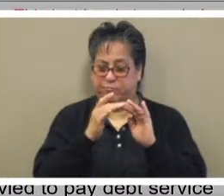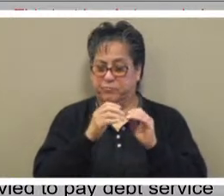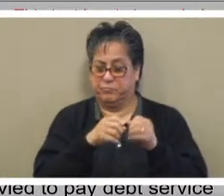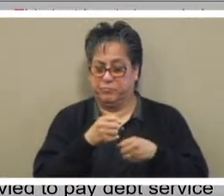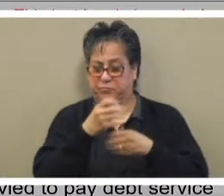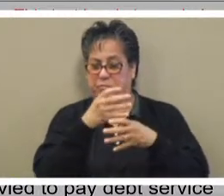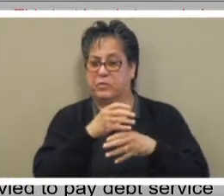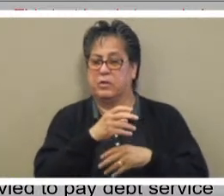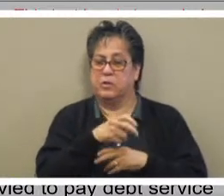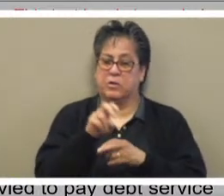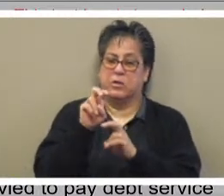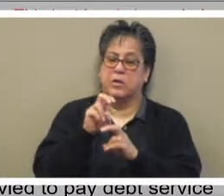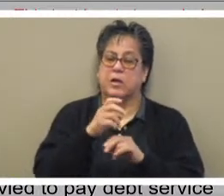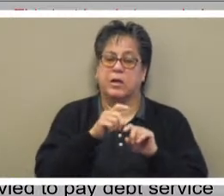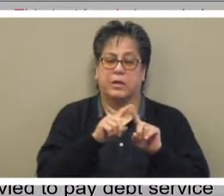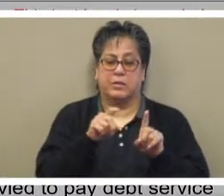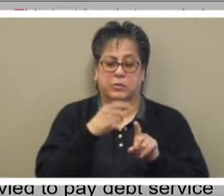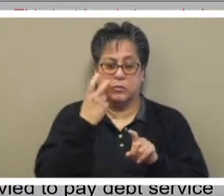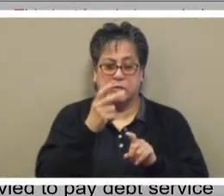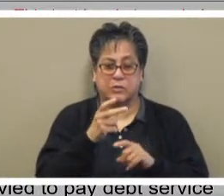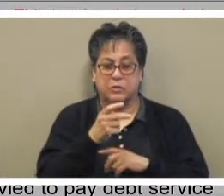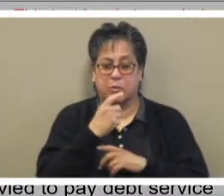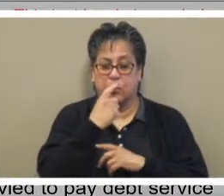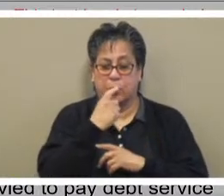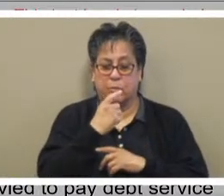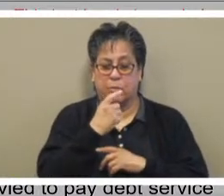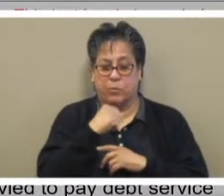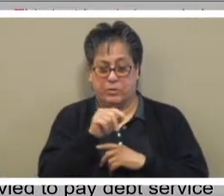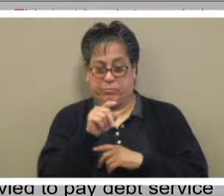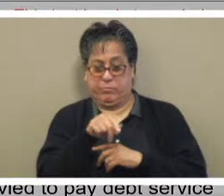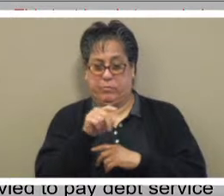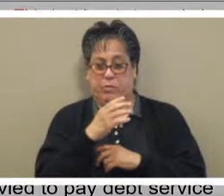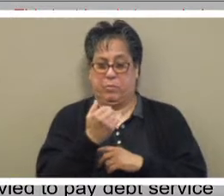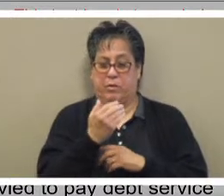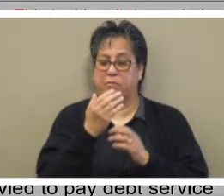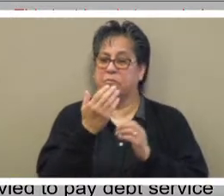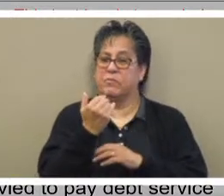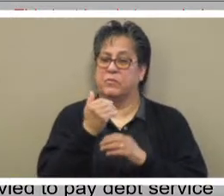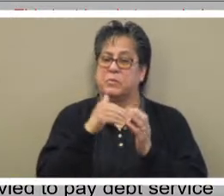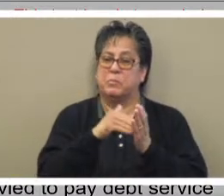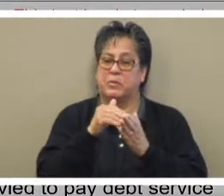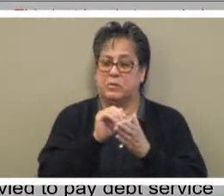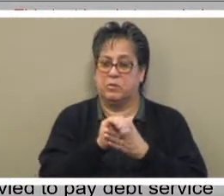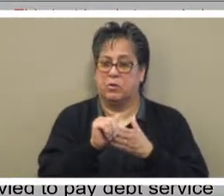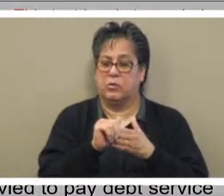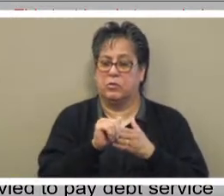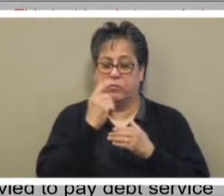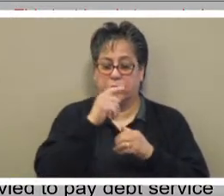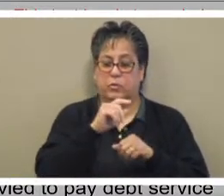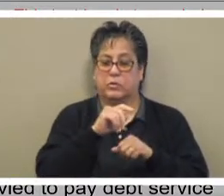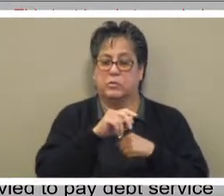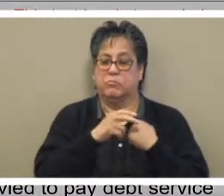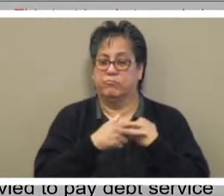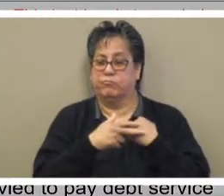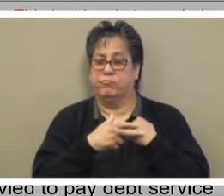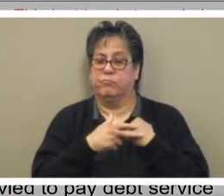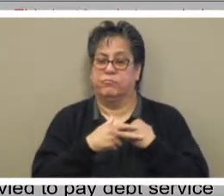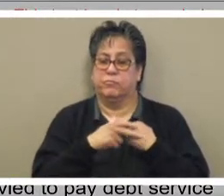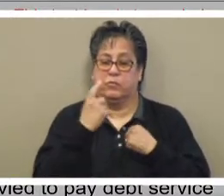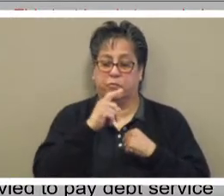service fund. You'll see at the bottom, I circled in red. Currently, we have about $15.5 million built up in reserves in our debt service